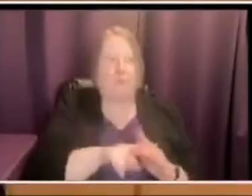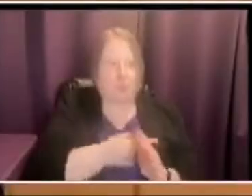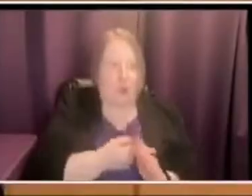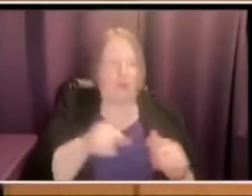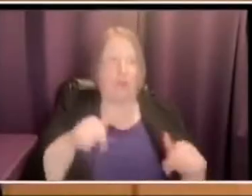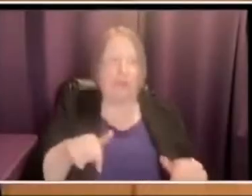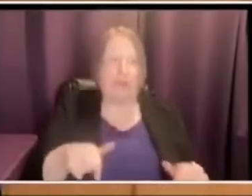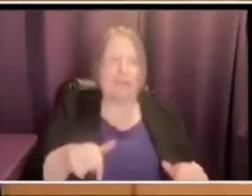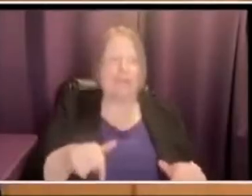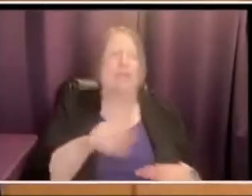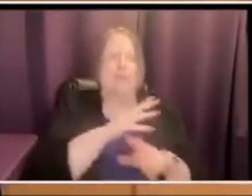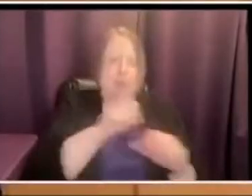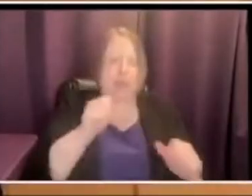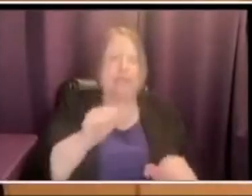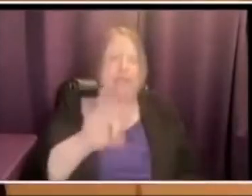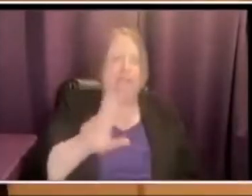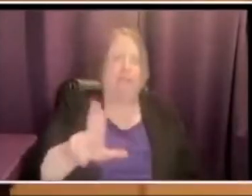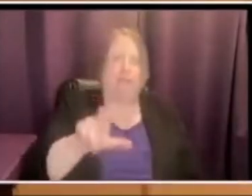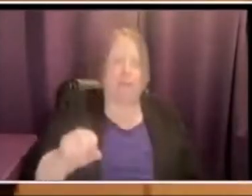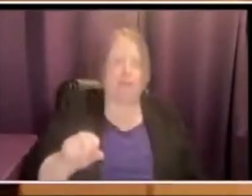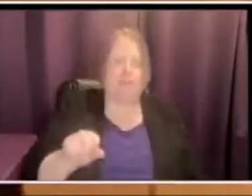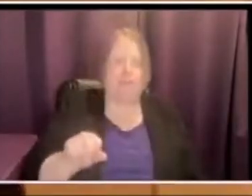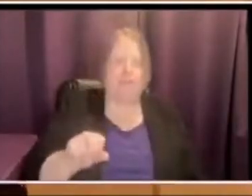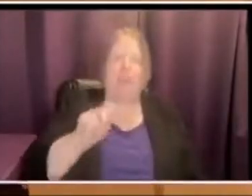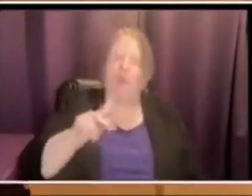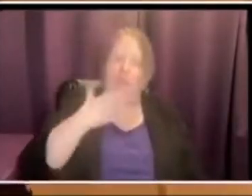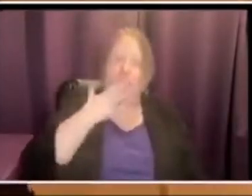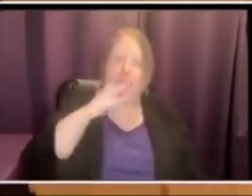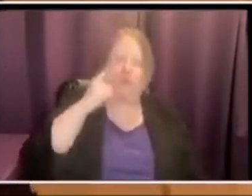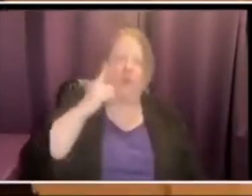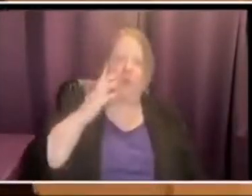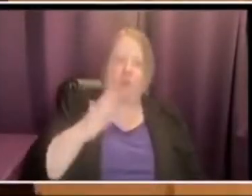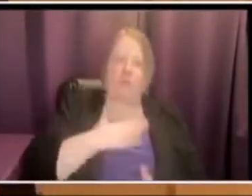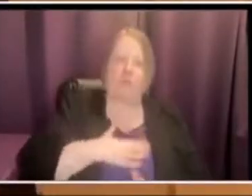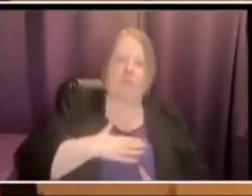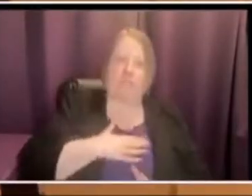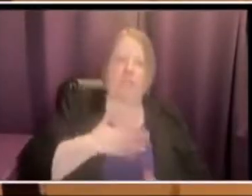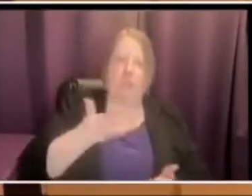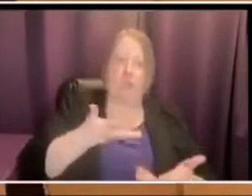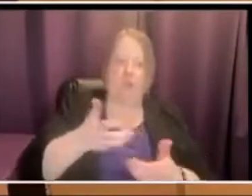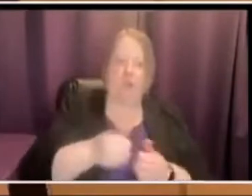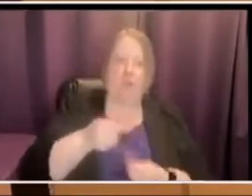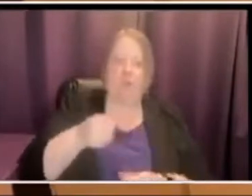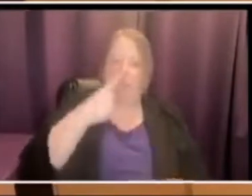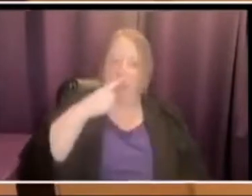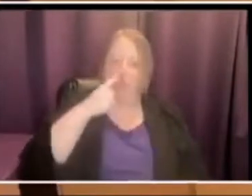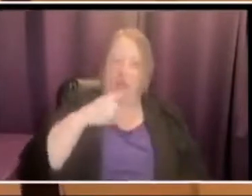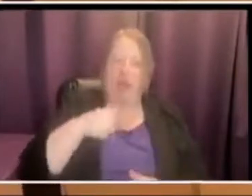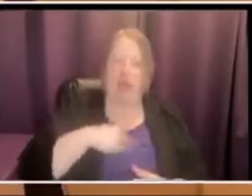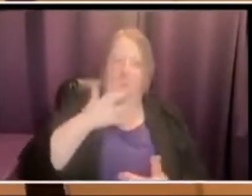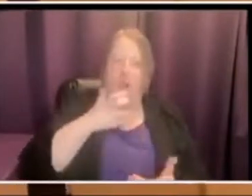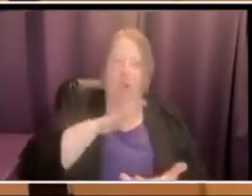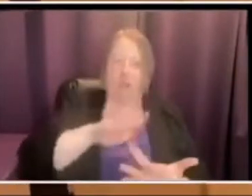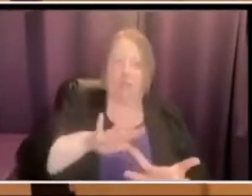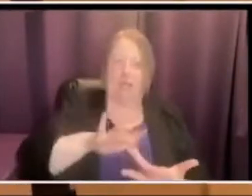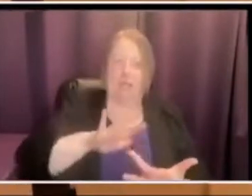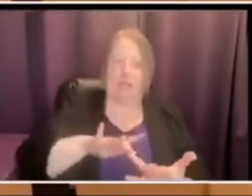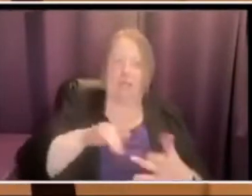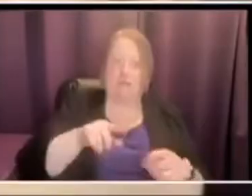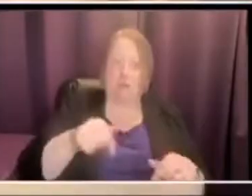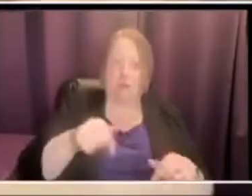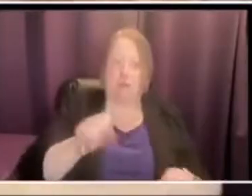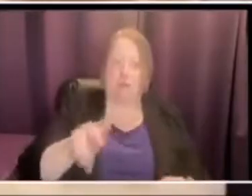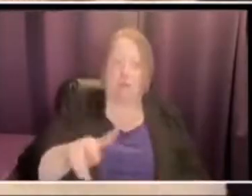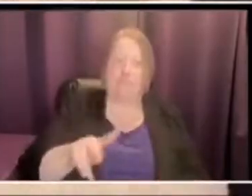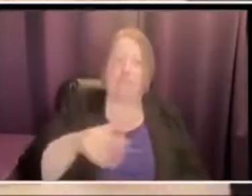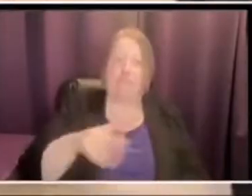States. Okay, thank you, Governor, I appreciate what you're doing, and if you don't mind, I'd like to stay in touch. Thank you. Okay. Thank